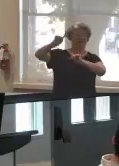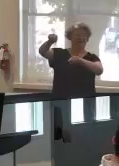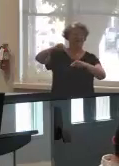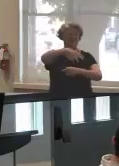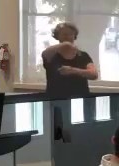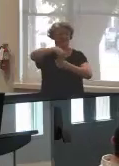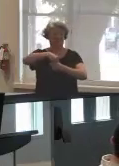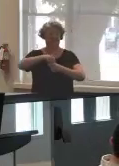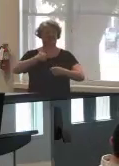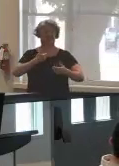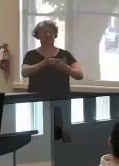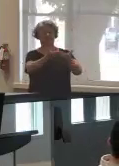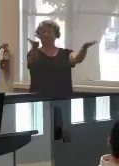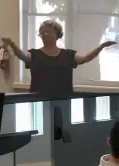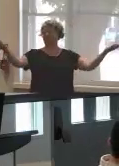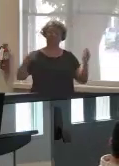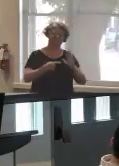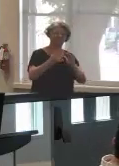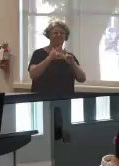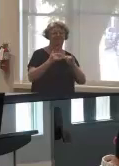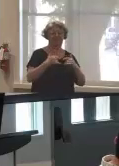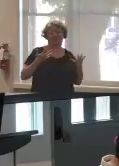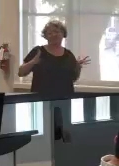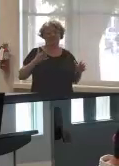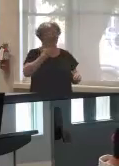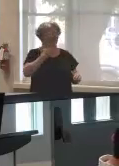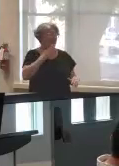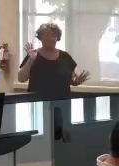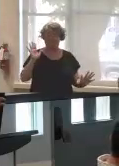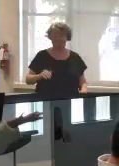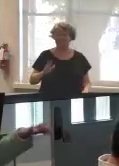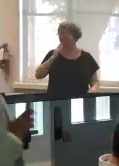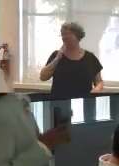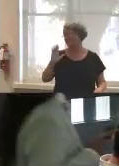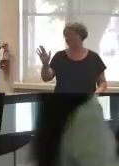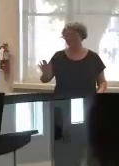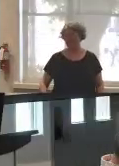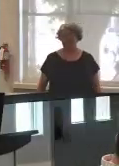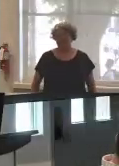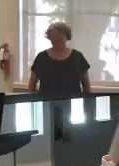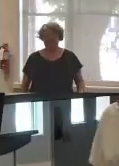into the Canadian context, and that's my contact information. Thank you, Tarna. And thank you, everyone.